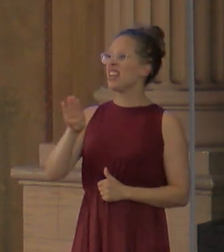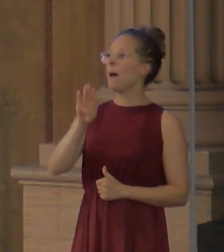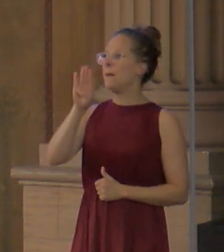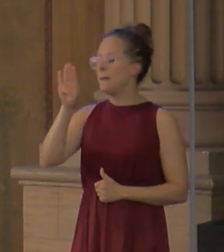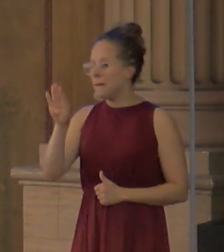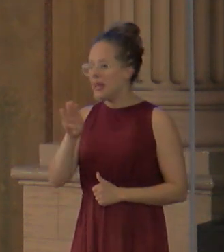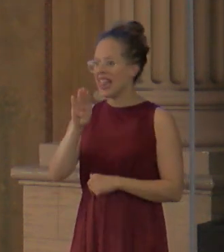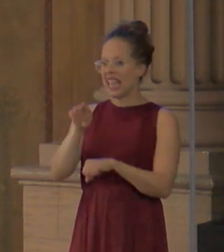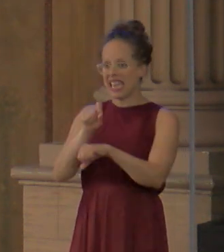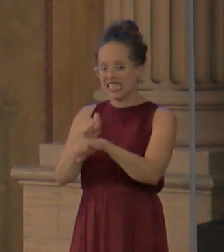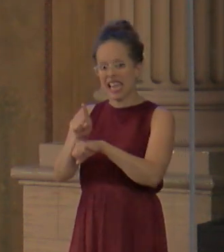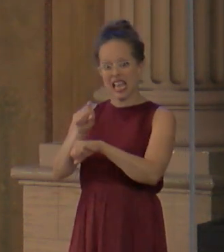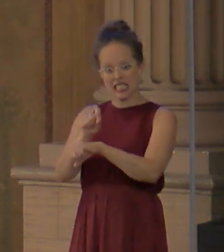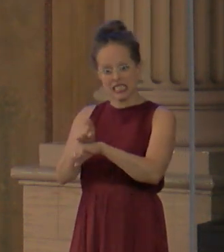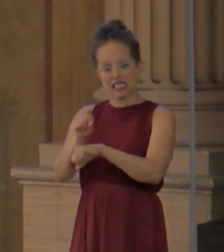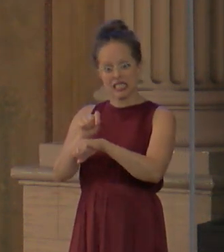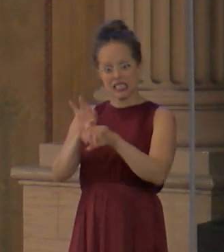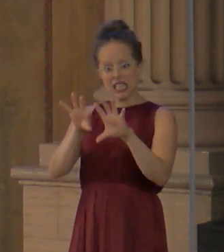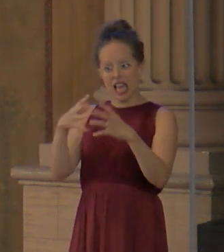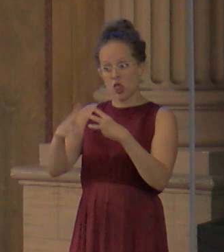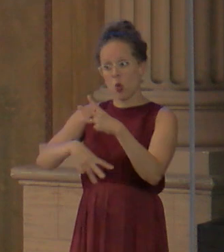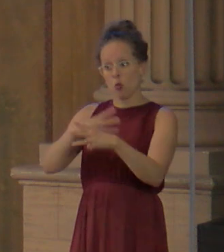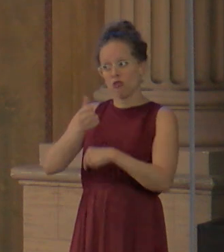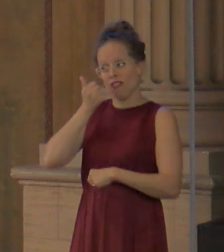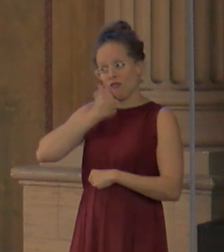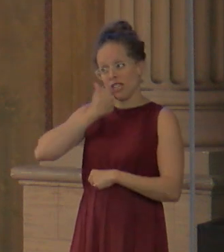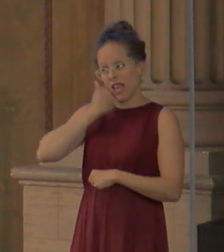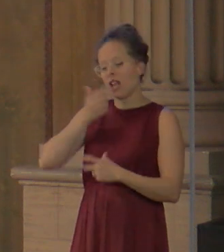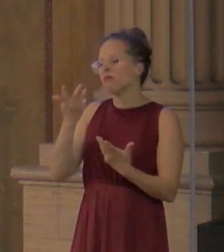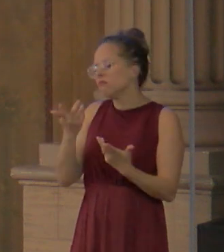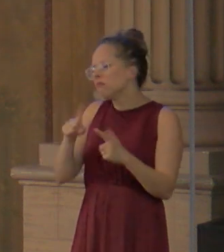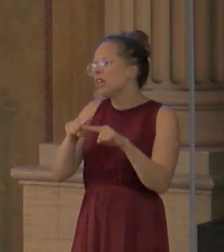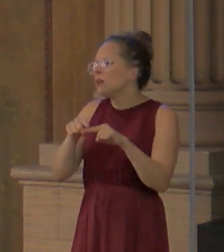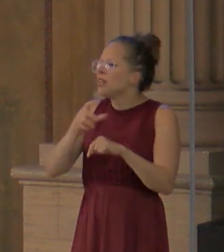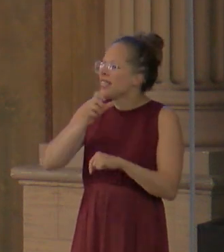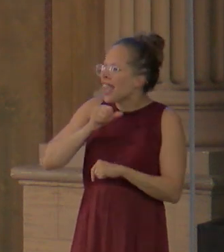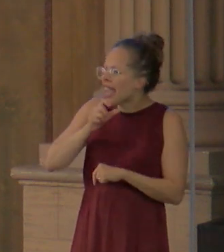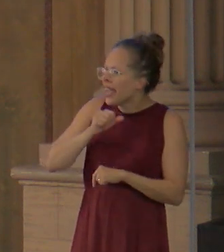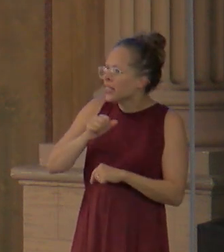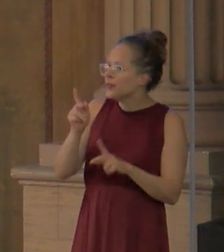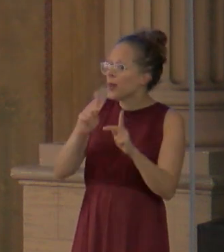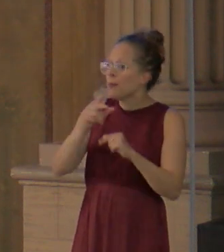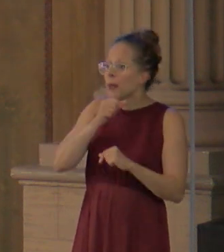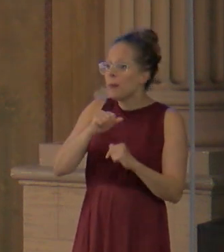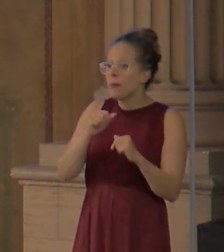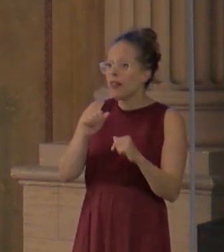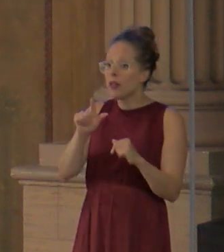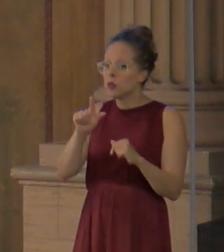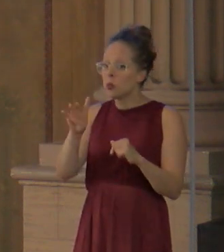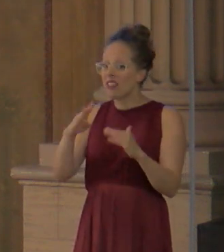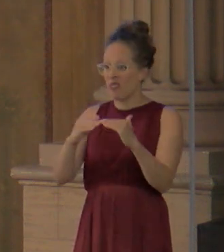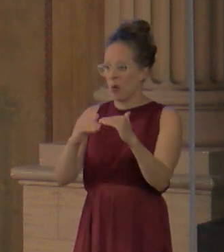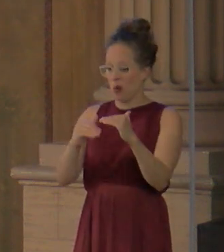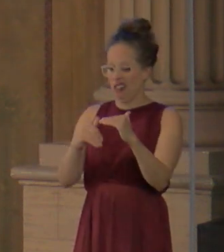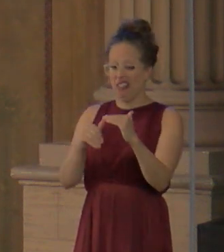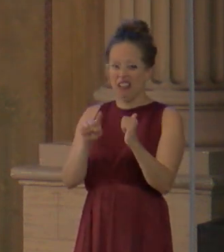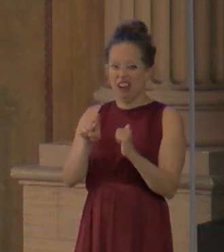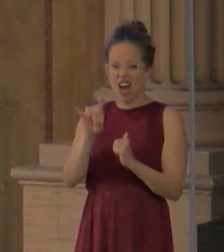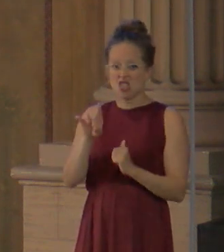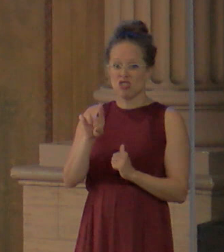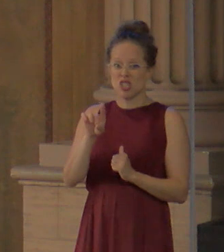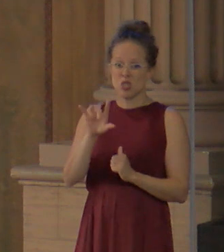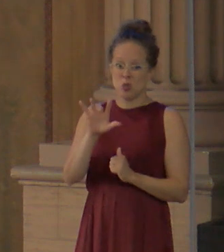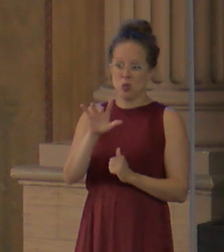worldwide. Not surprisingly, that varies by age, right? Those under 24 send around 128 text messages a